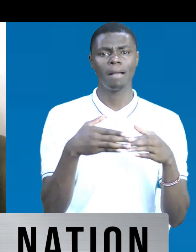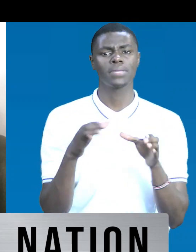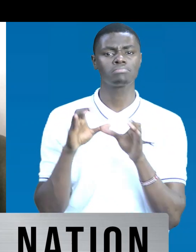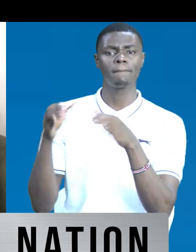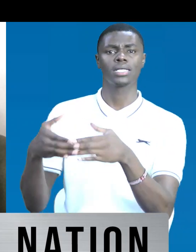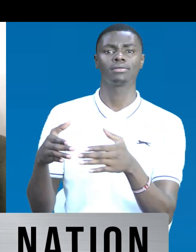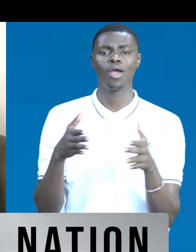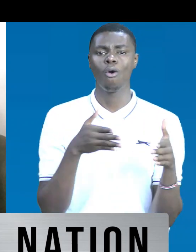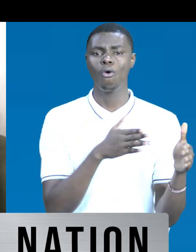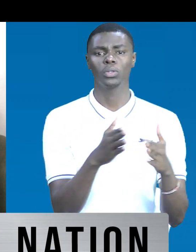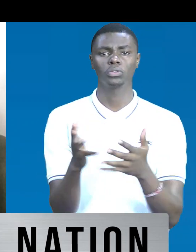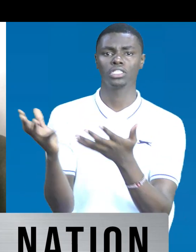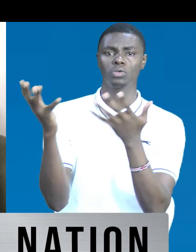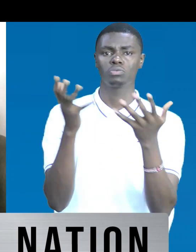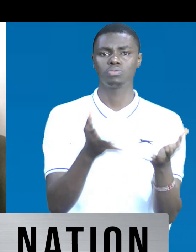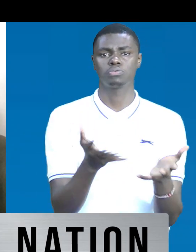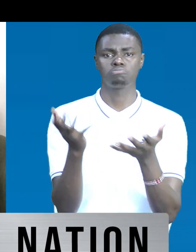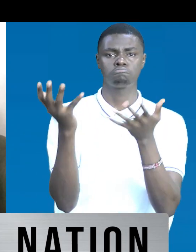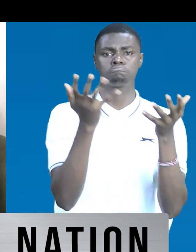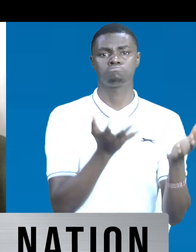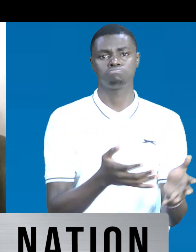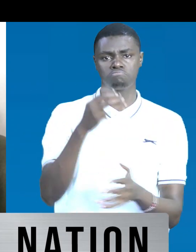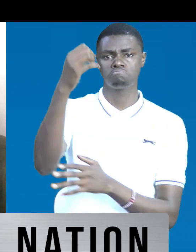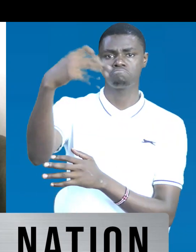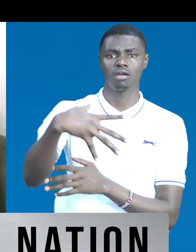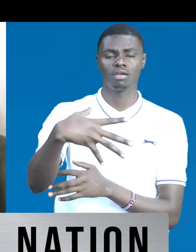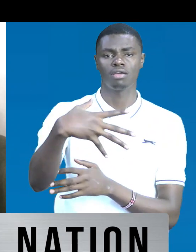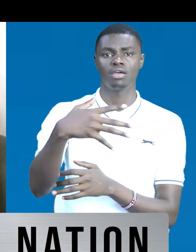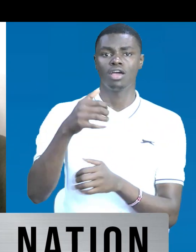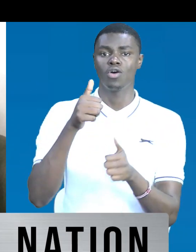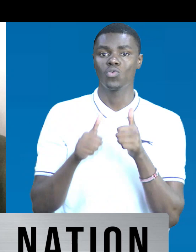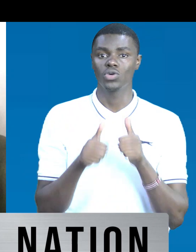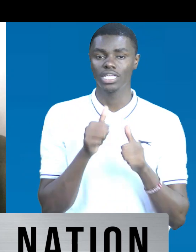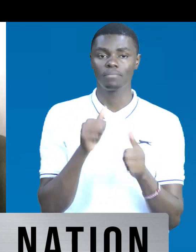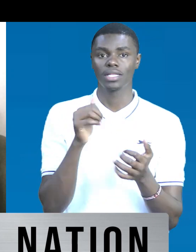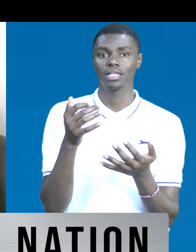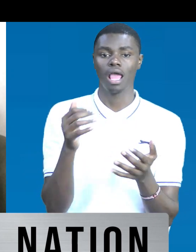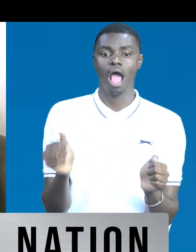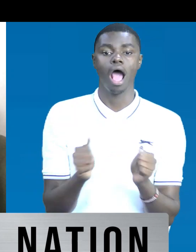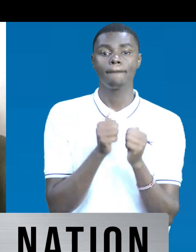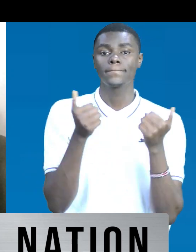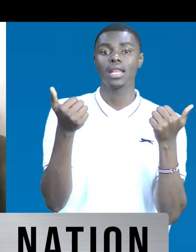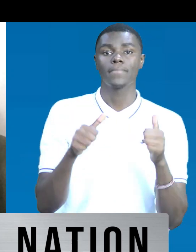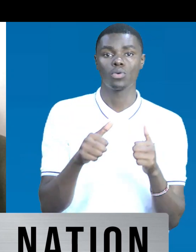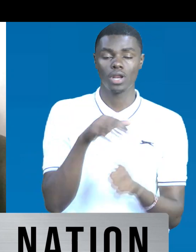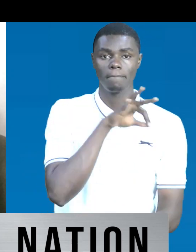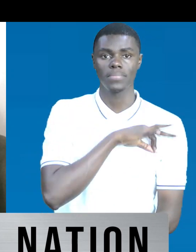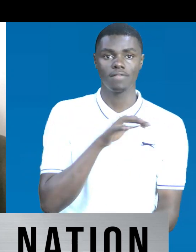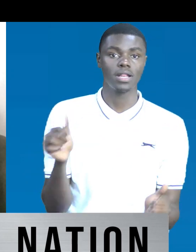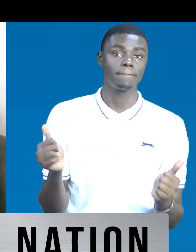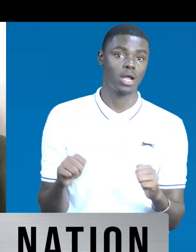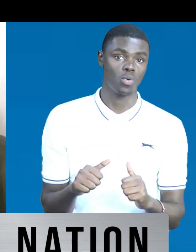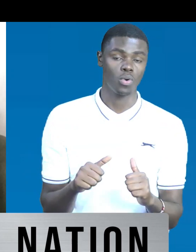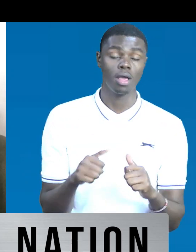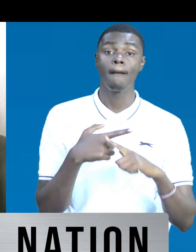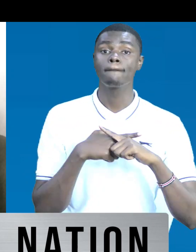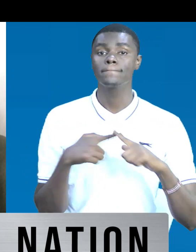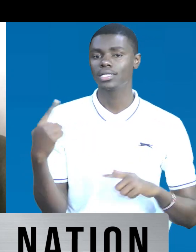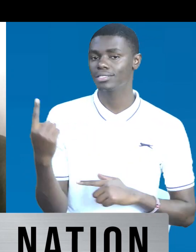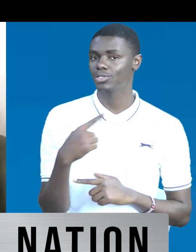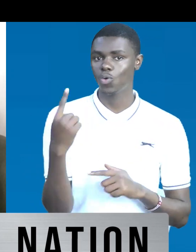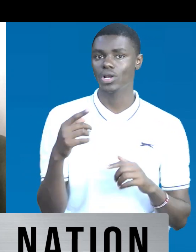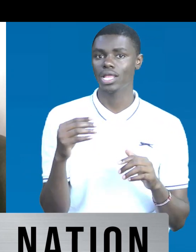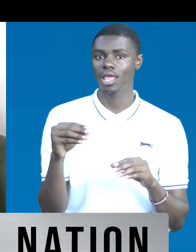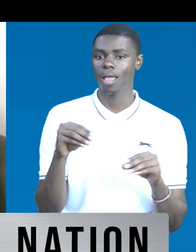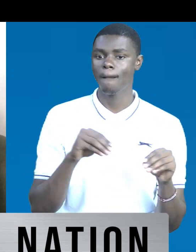the opportunity to bring in mass hasn't actualized for them. But in sense, it's only mobility